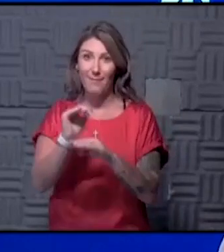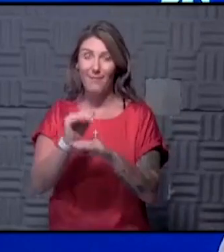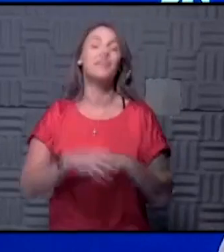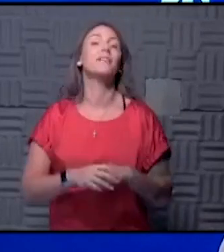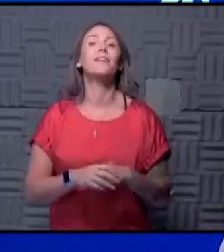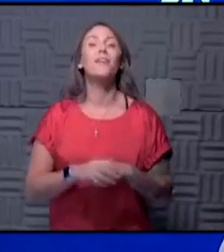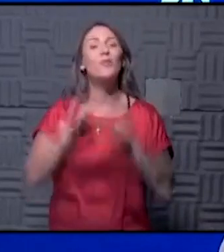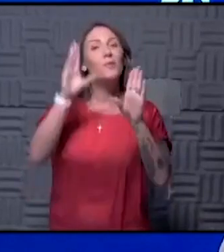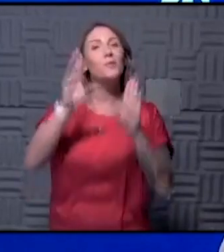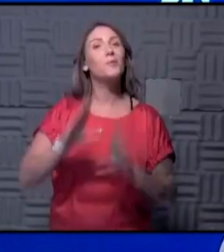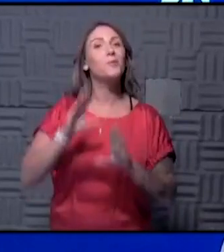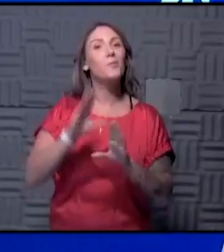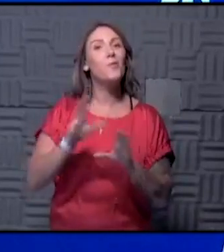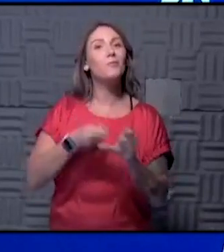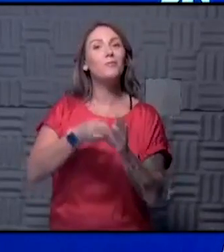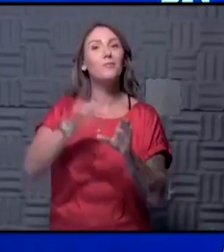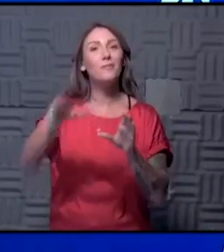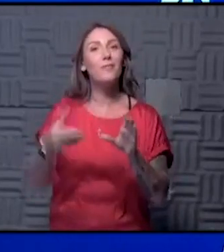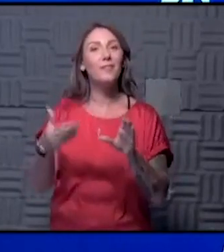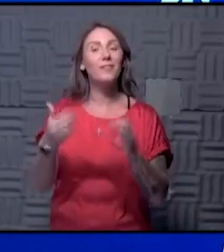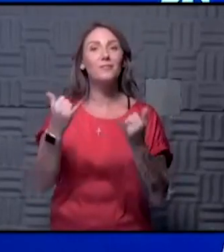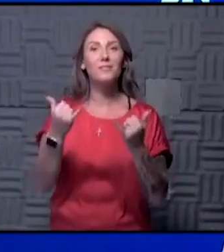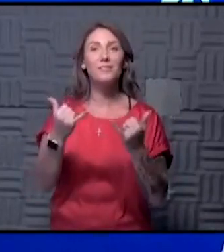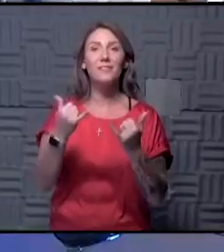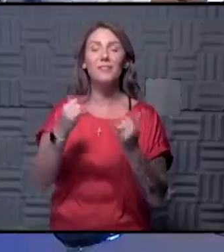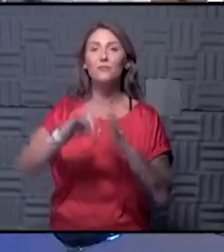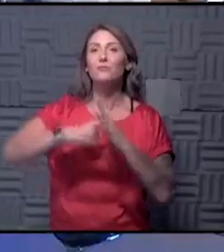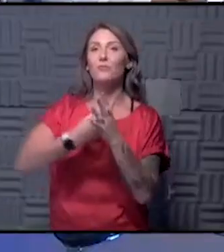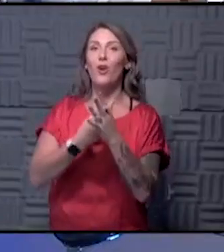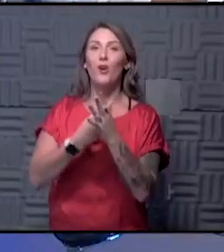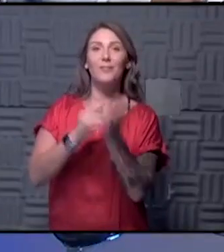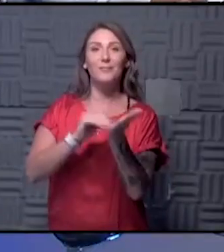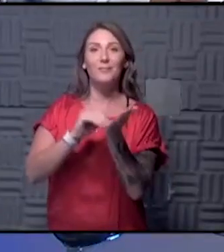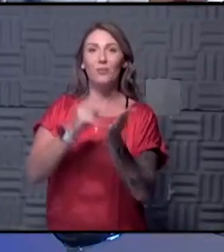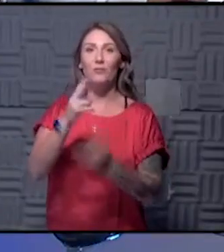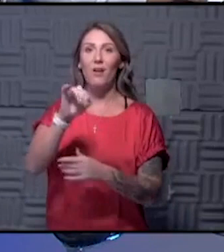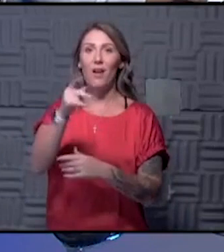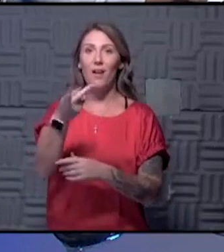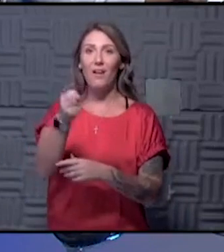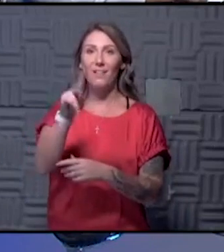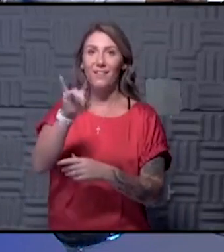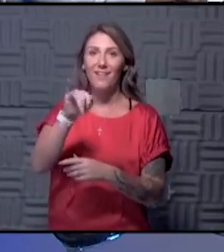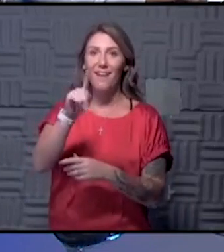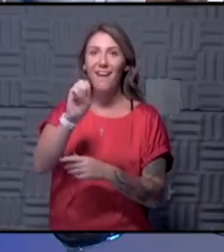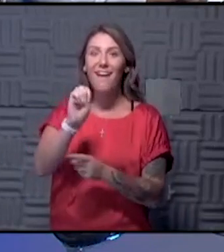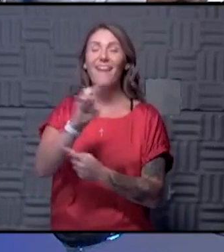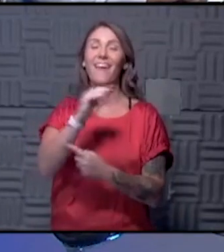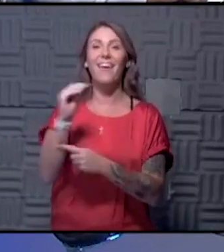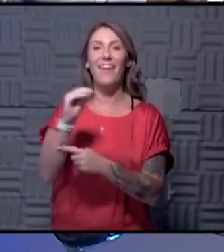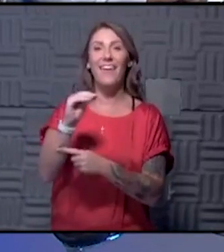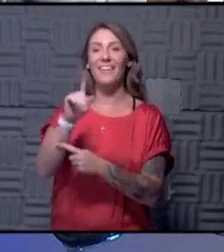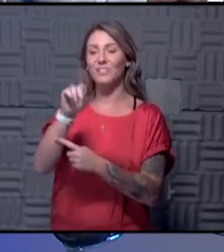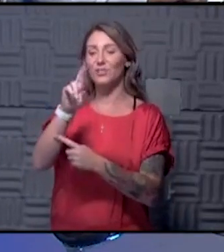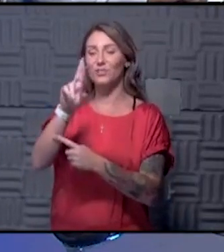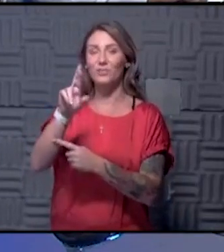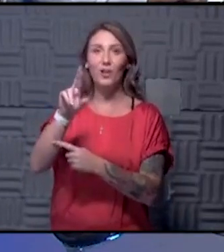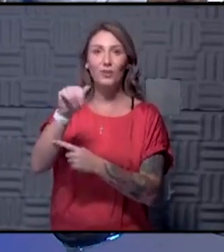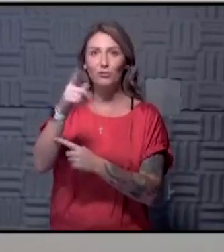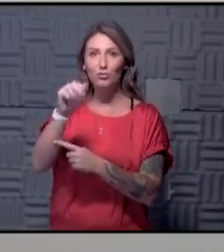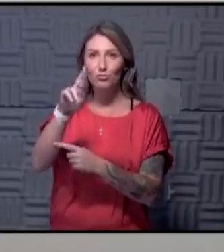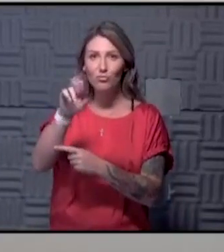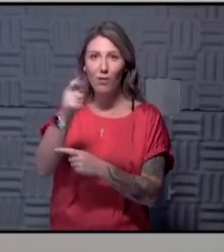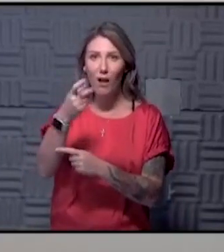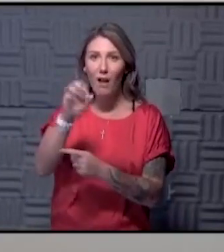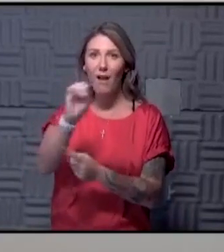got some great guests with us today. We're going to start, of course, with Hawkeye, but on my left, the Chancellor of the University of Kansas, Dr. Girod, good friend, and Chris